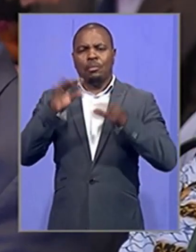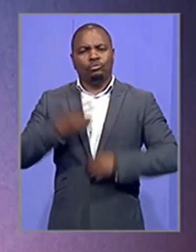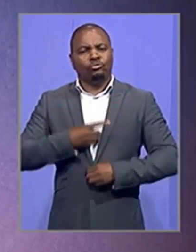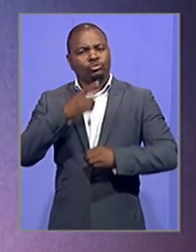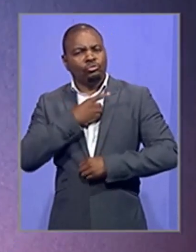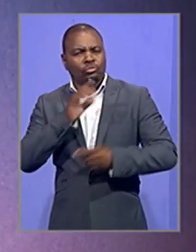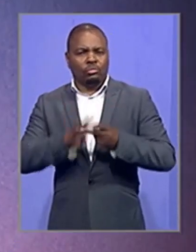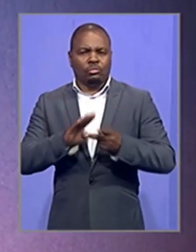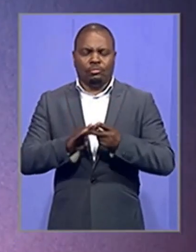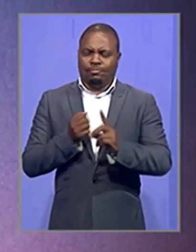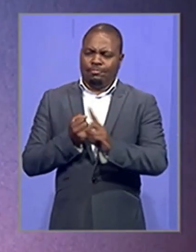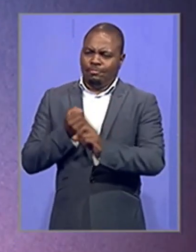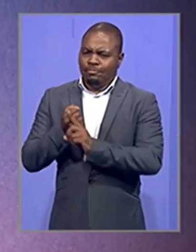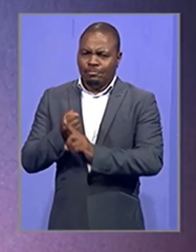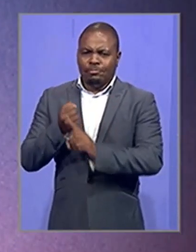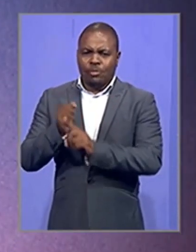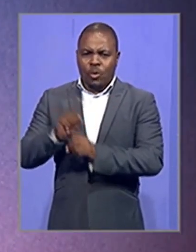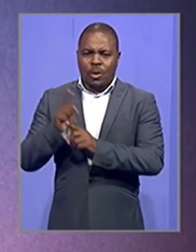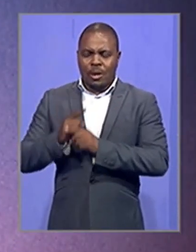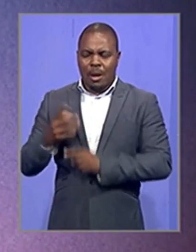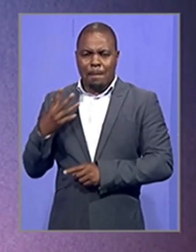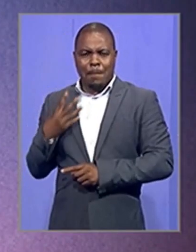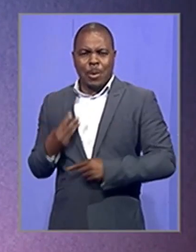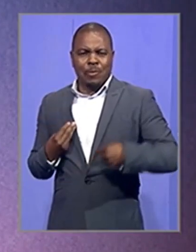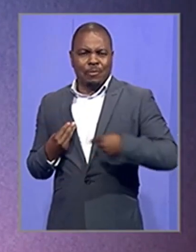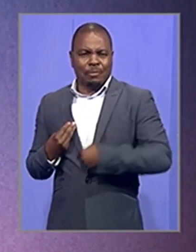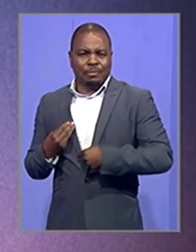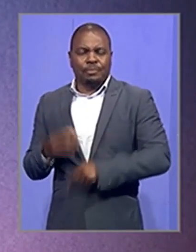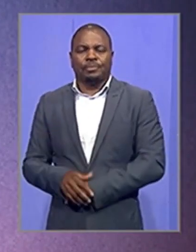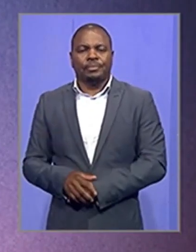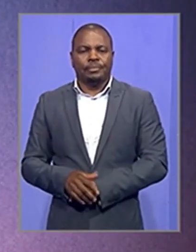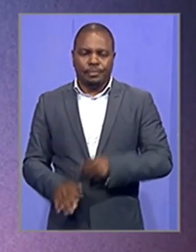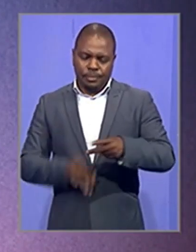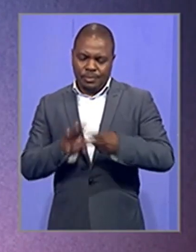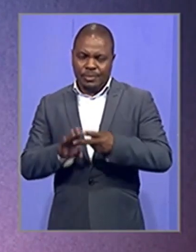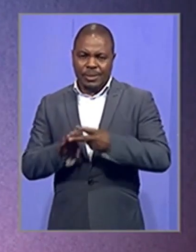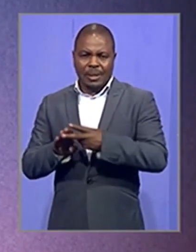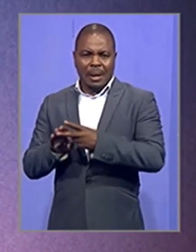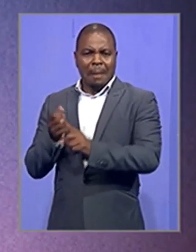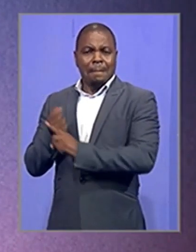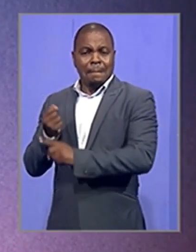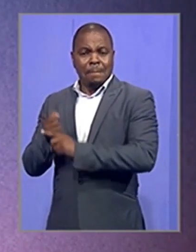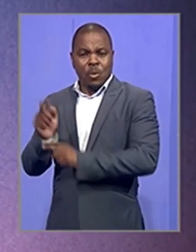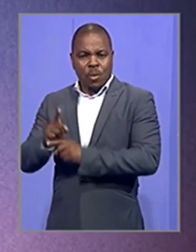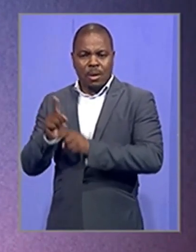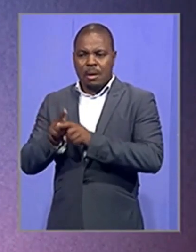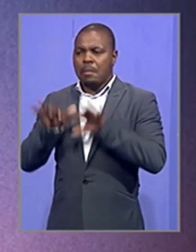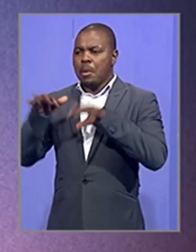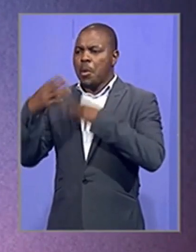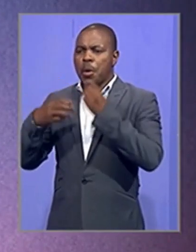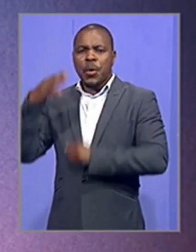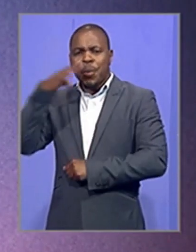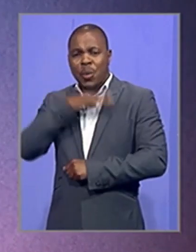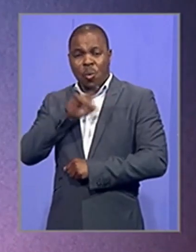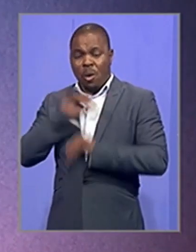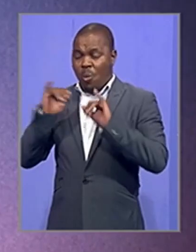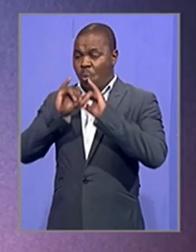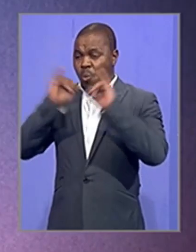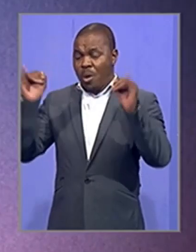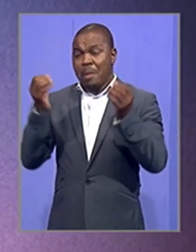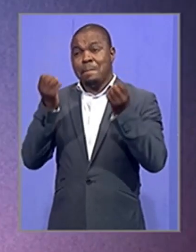and in fighting poverty, also fighting the unemployment that is so perverse in